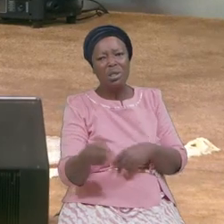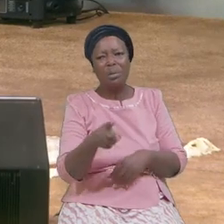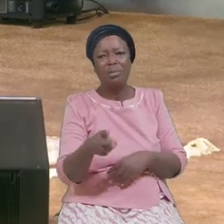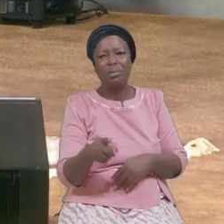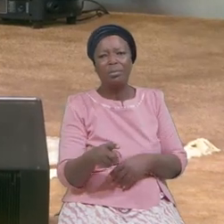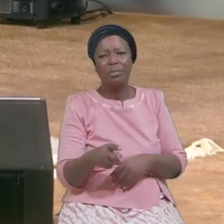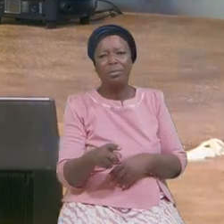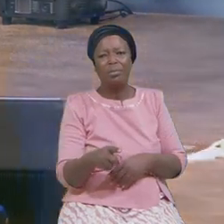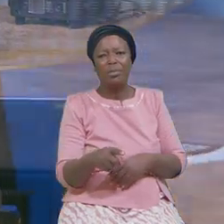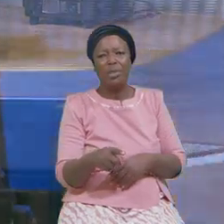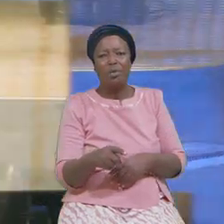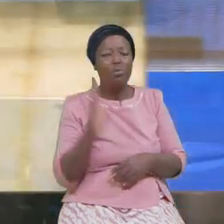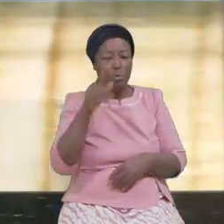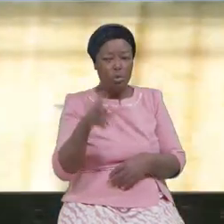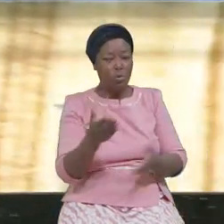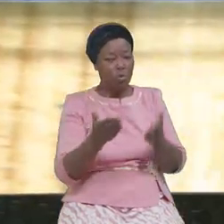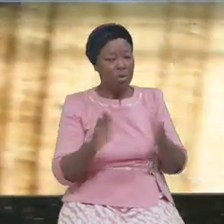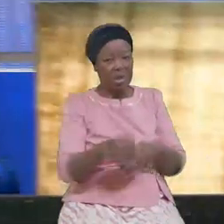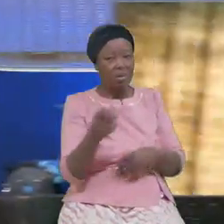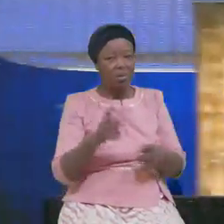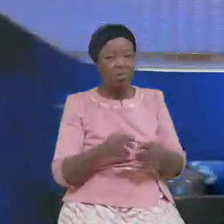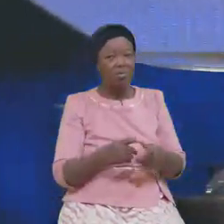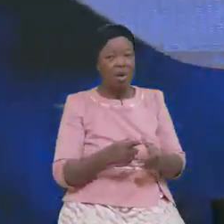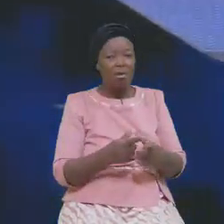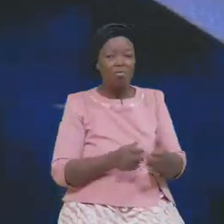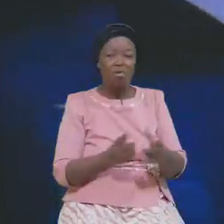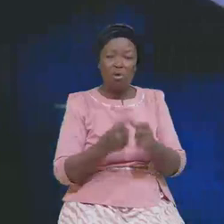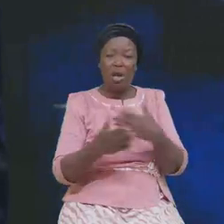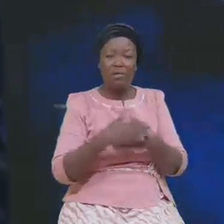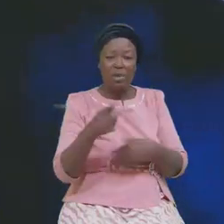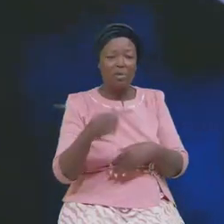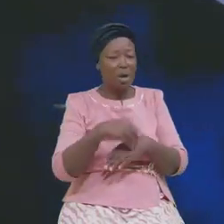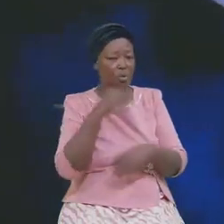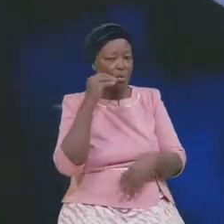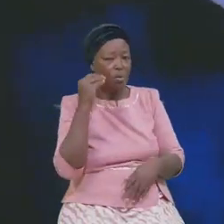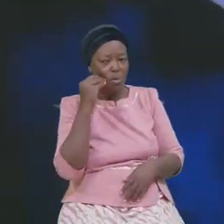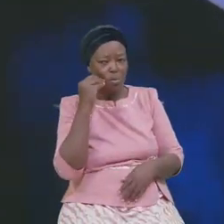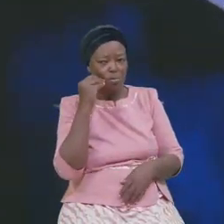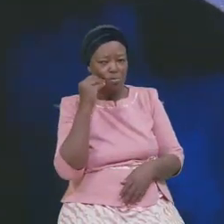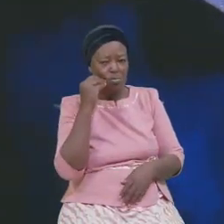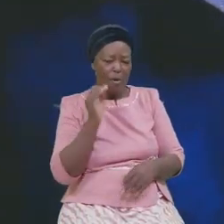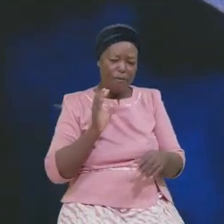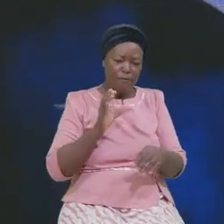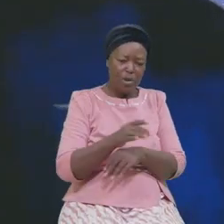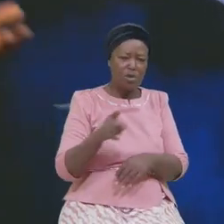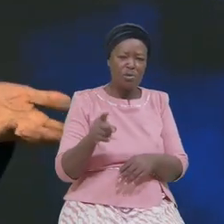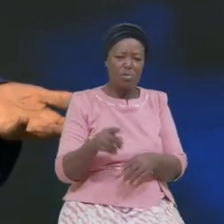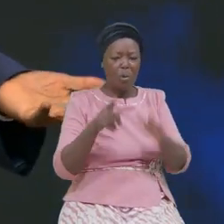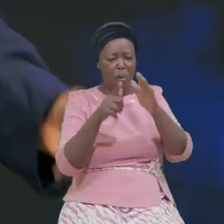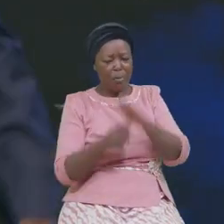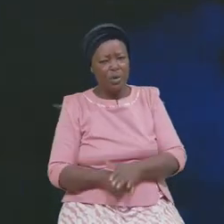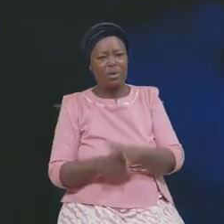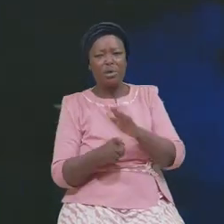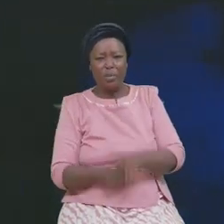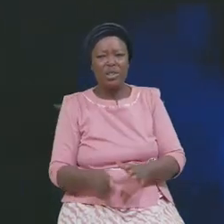want anyone running after you at home, intimidate you in